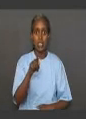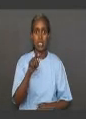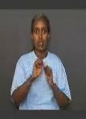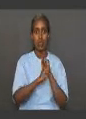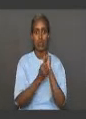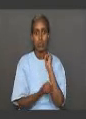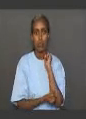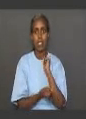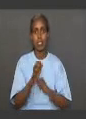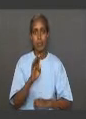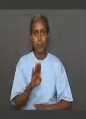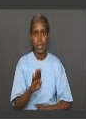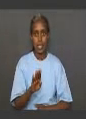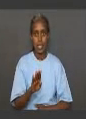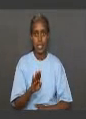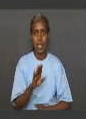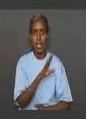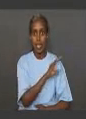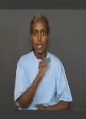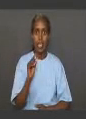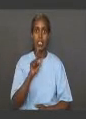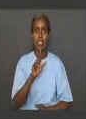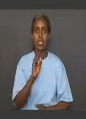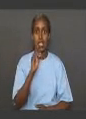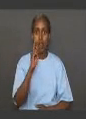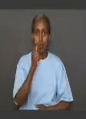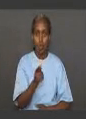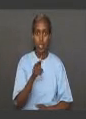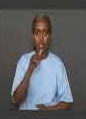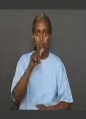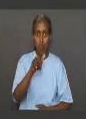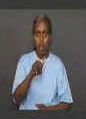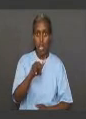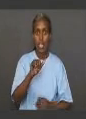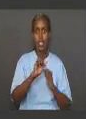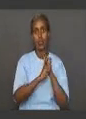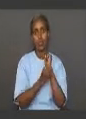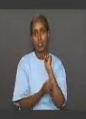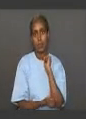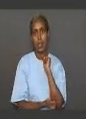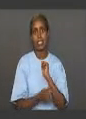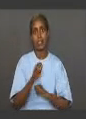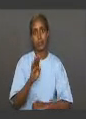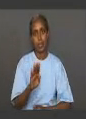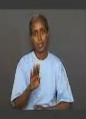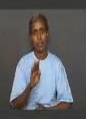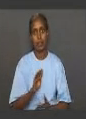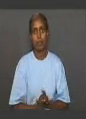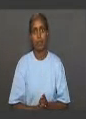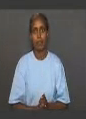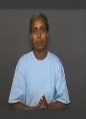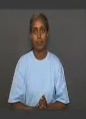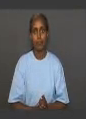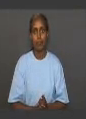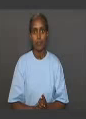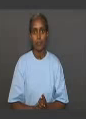to base b and the logarithm of y to the base b.